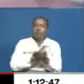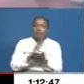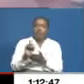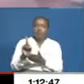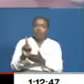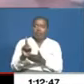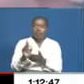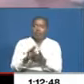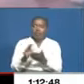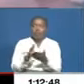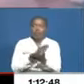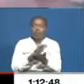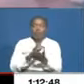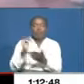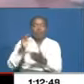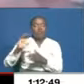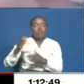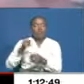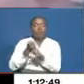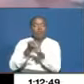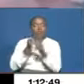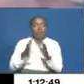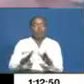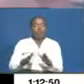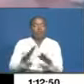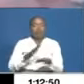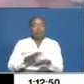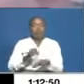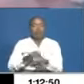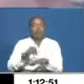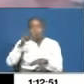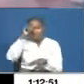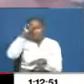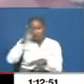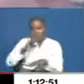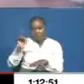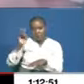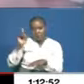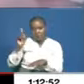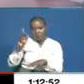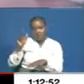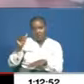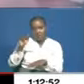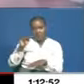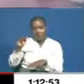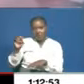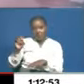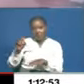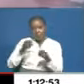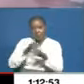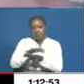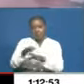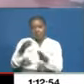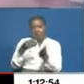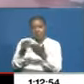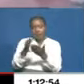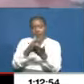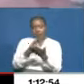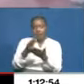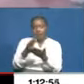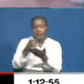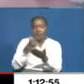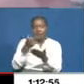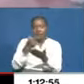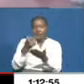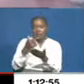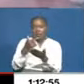A section of Nairobi County workers are calling on the governor of Nairobi and Kananu to streamline the finance sector. They say